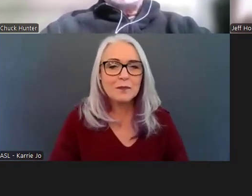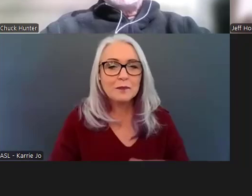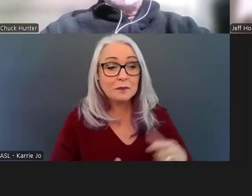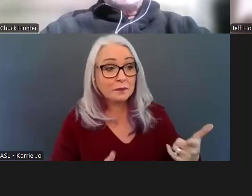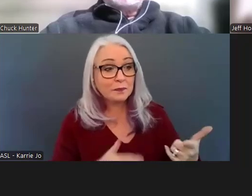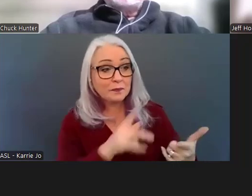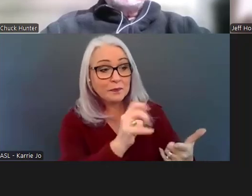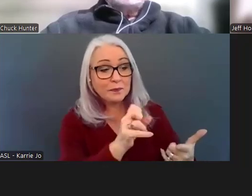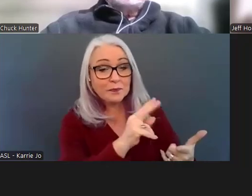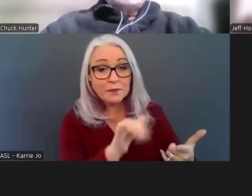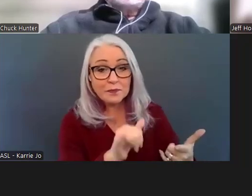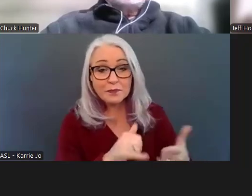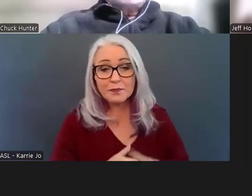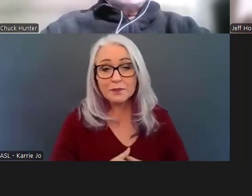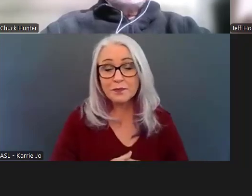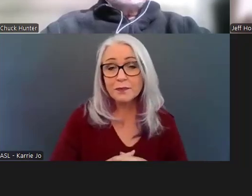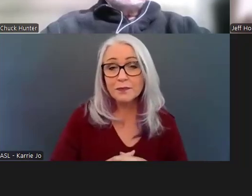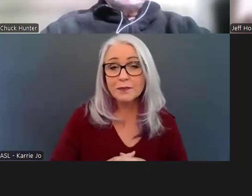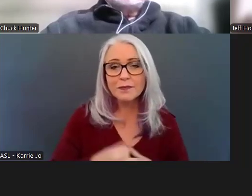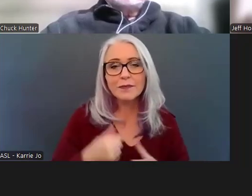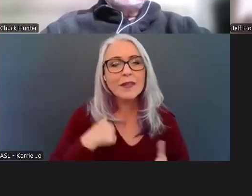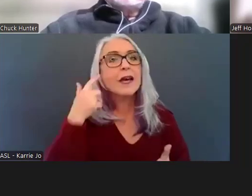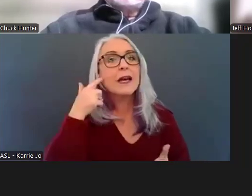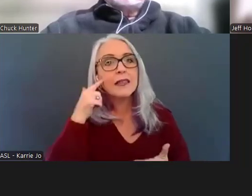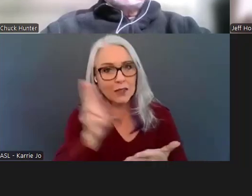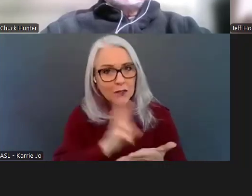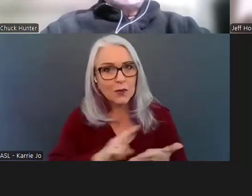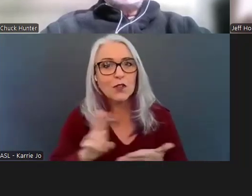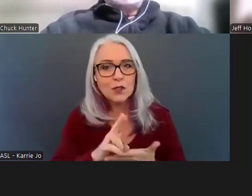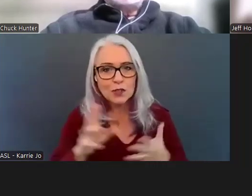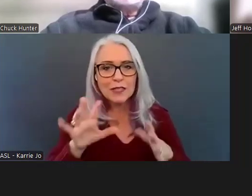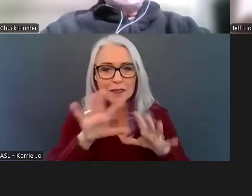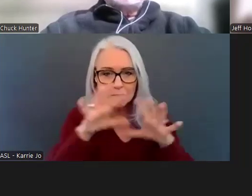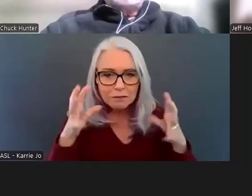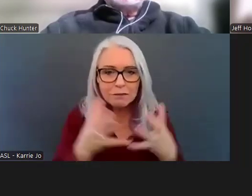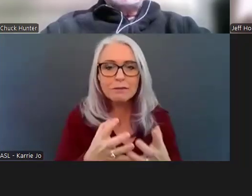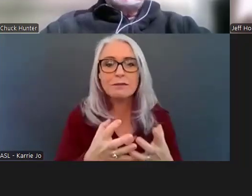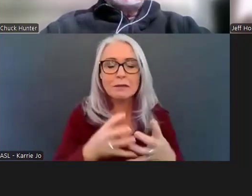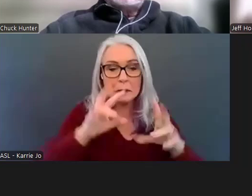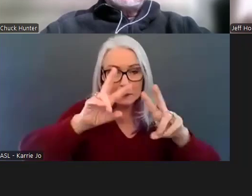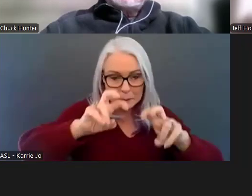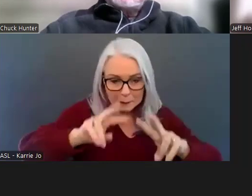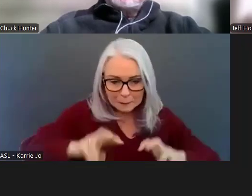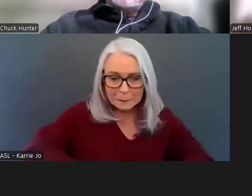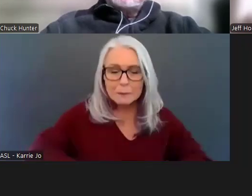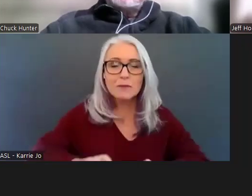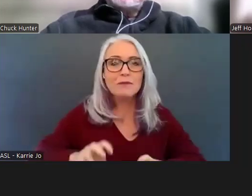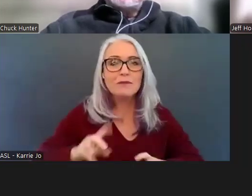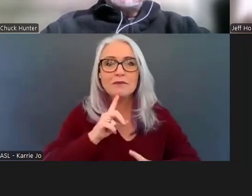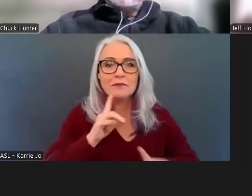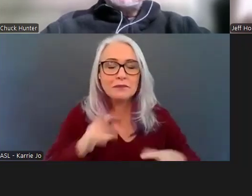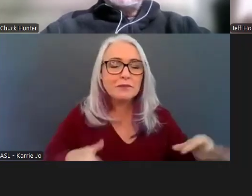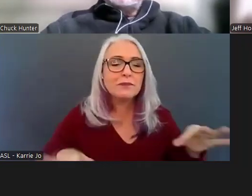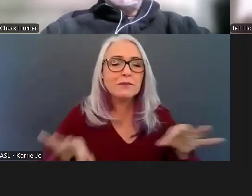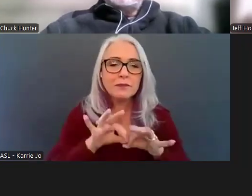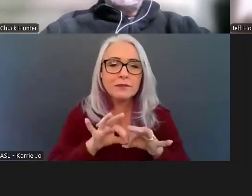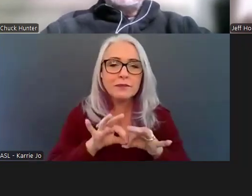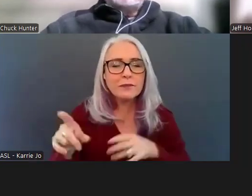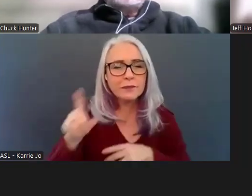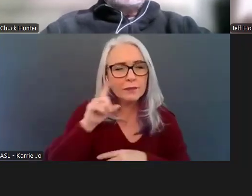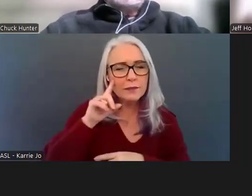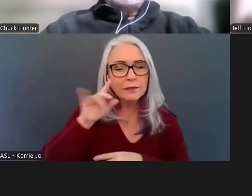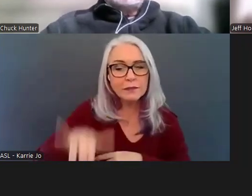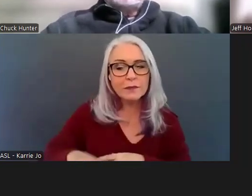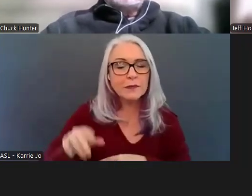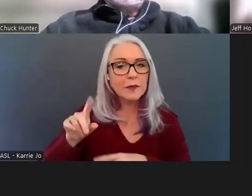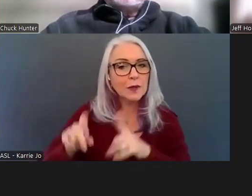Yeah, I mean, I think diversity is always the key, right? If, in terms of thinking, I think the question's been brought up already that like we're pretty